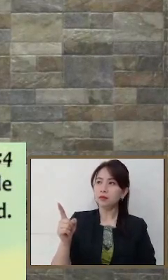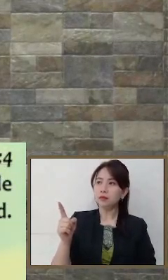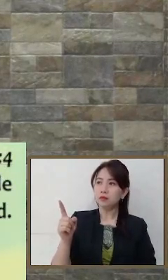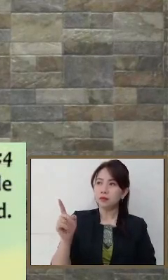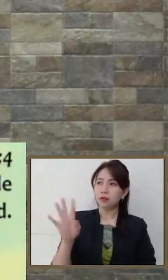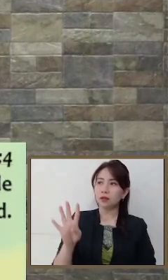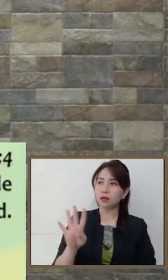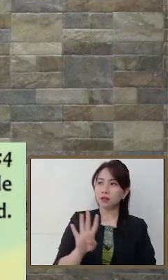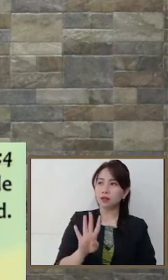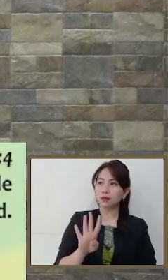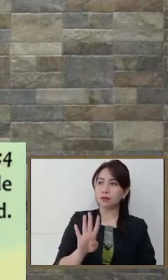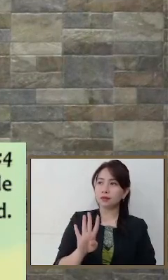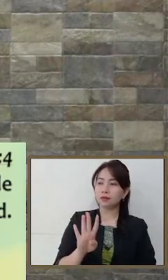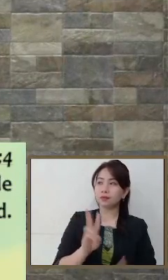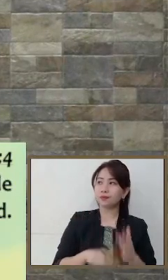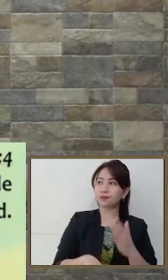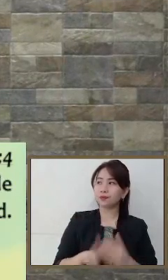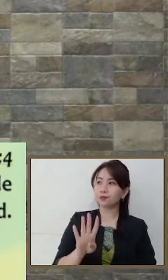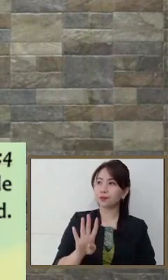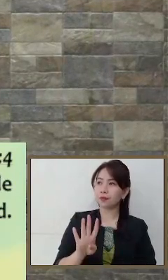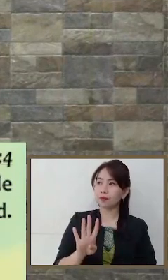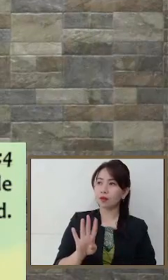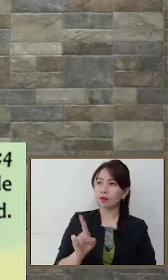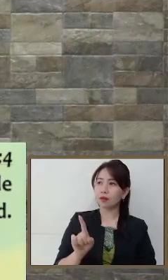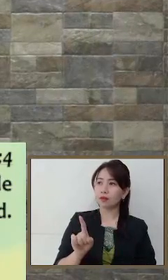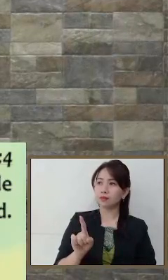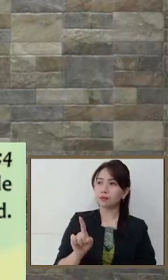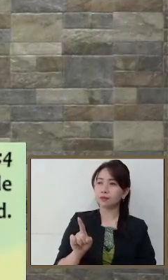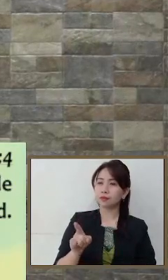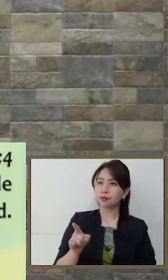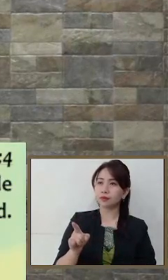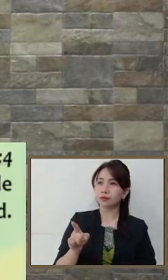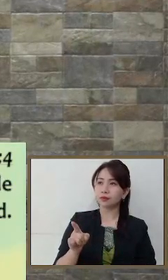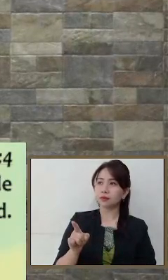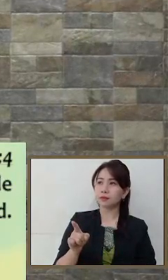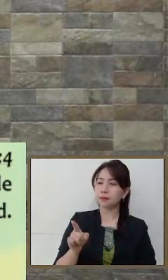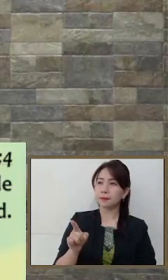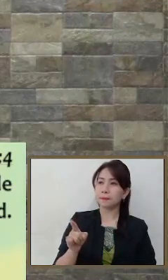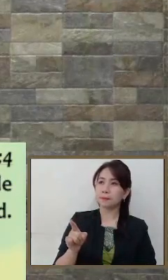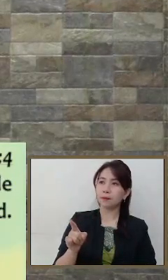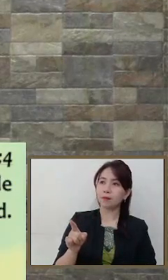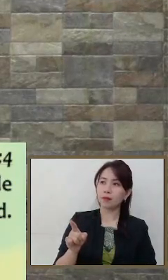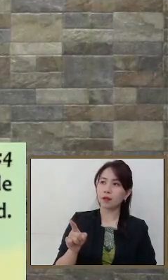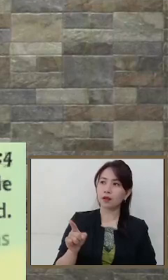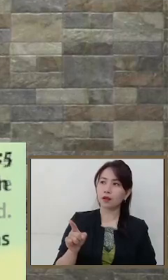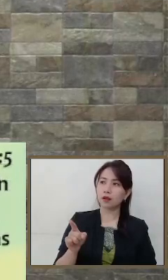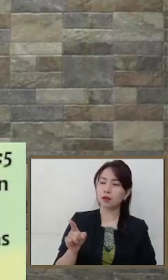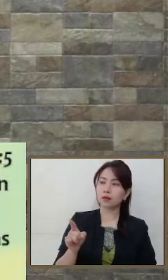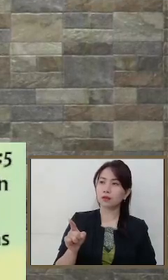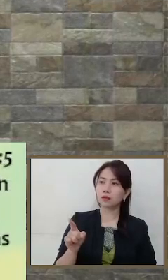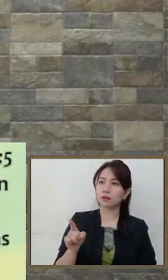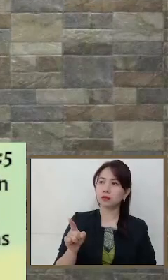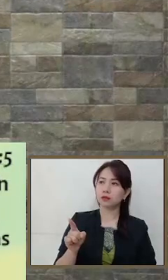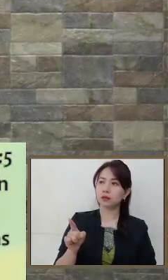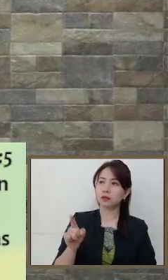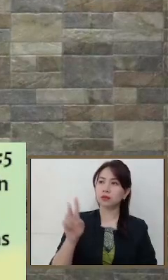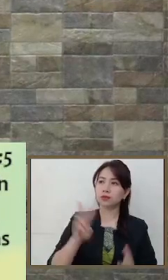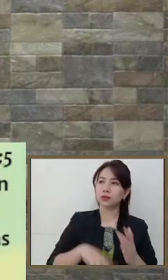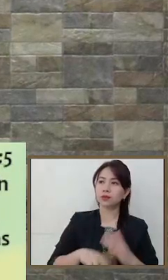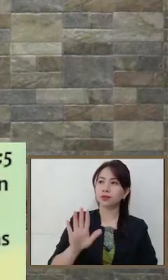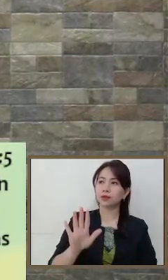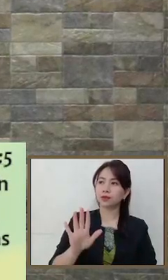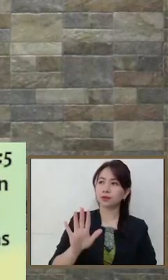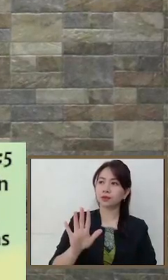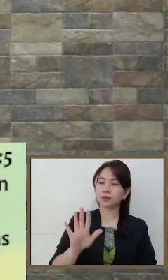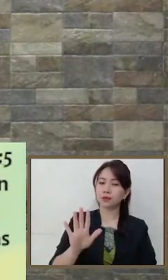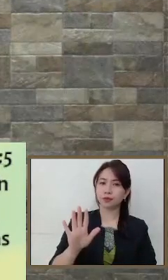him and He made him overseer over his house and all that he had he put into his hand verse number five